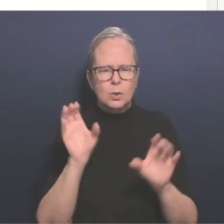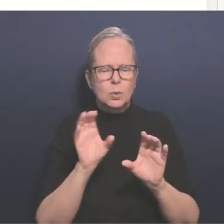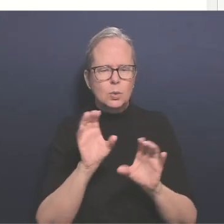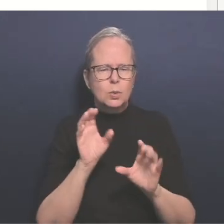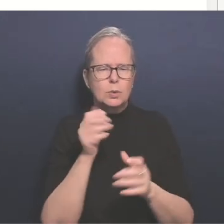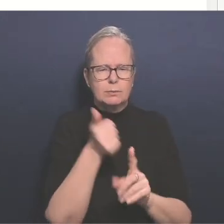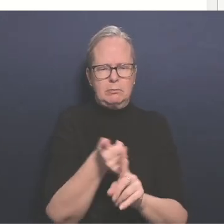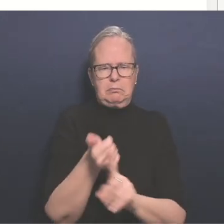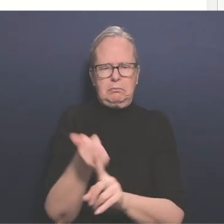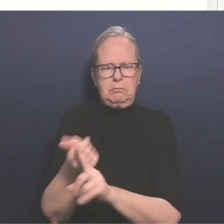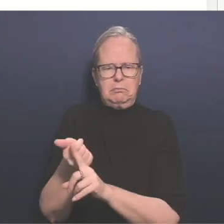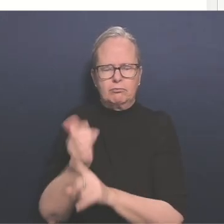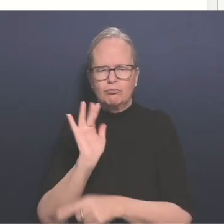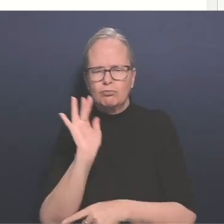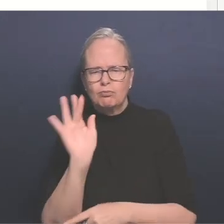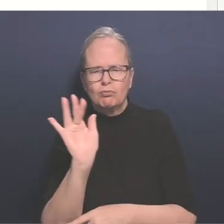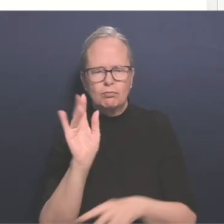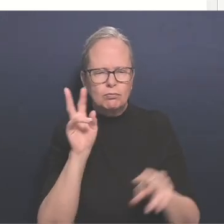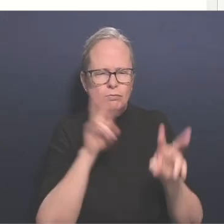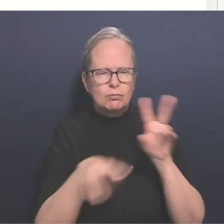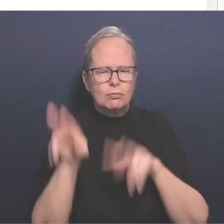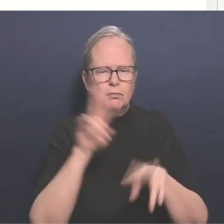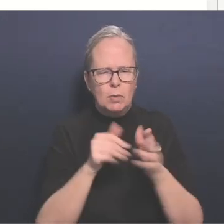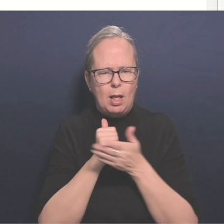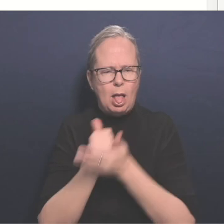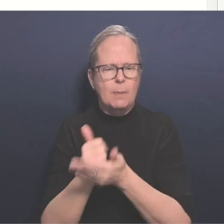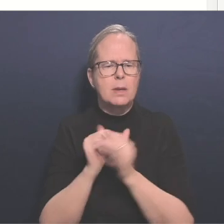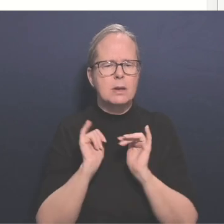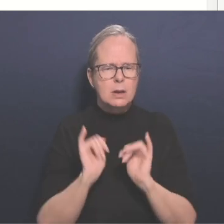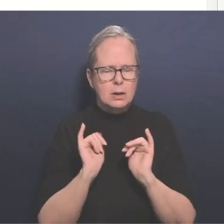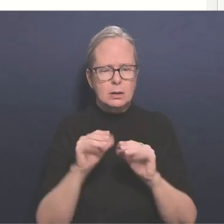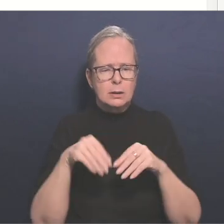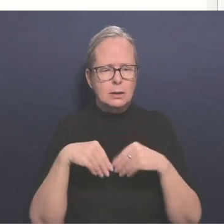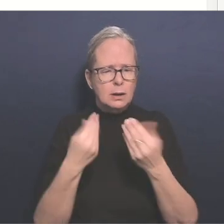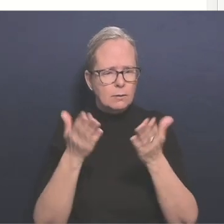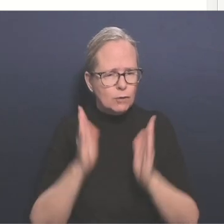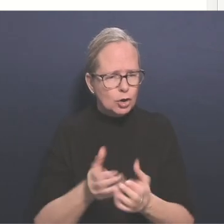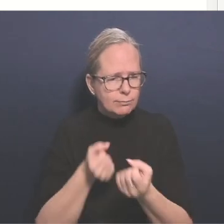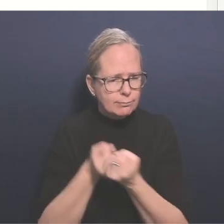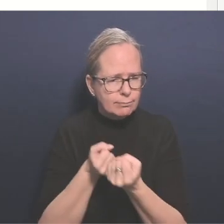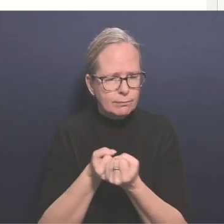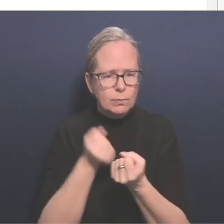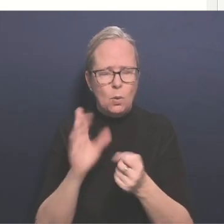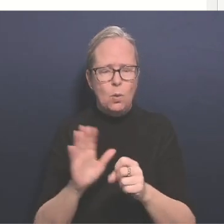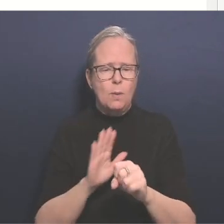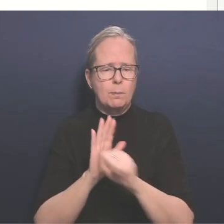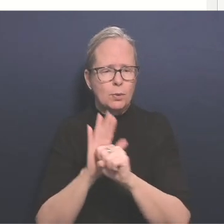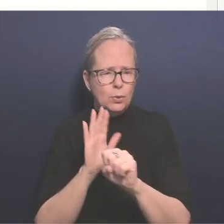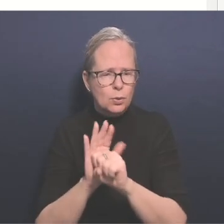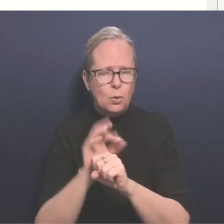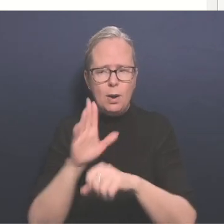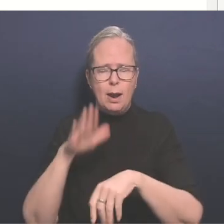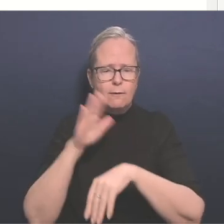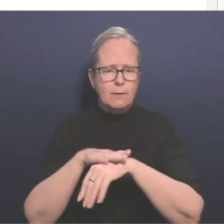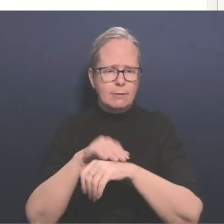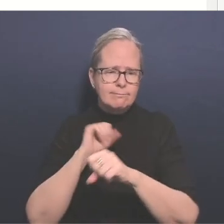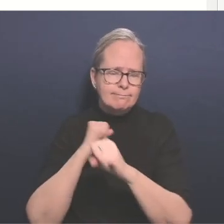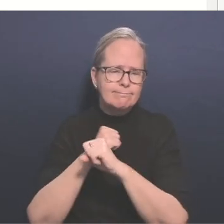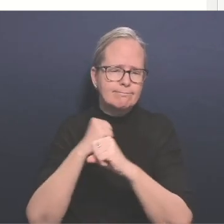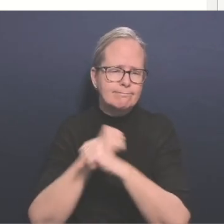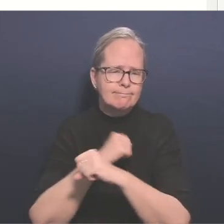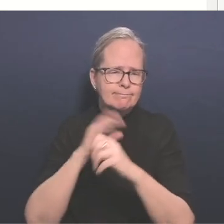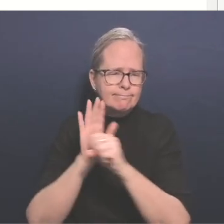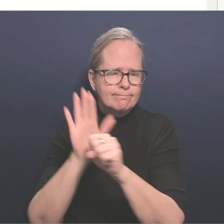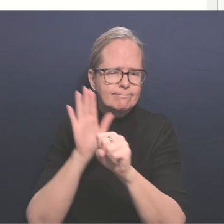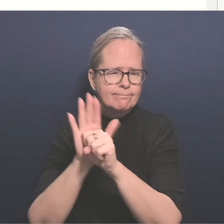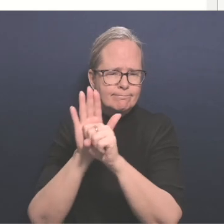go into it, you'll see the features are similar to what you see in the Benefits Wayfinder. Where the difference lies is in